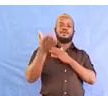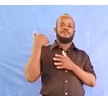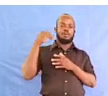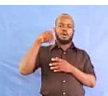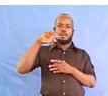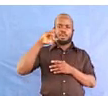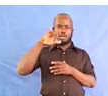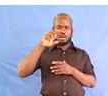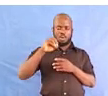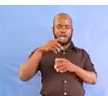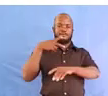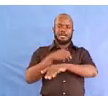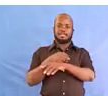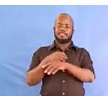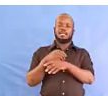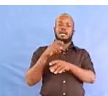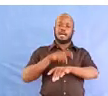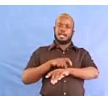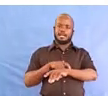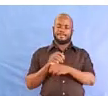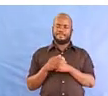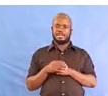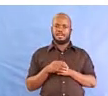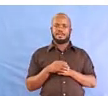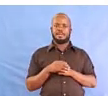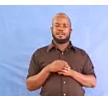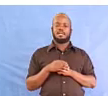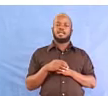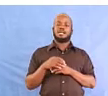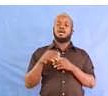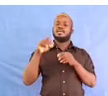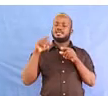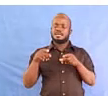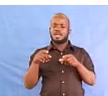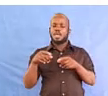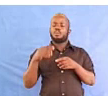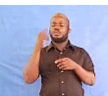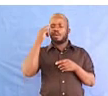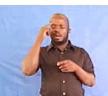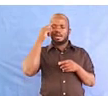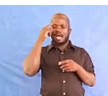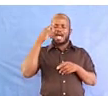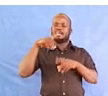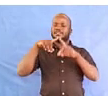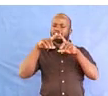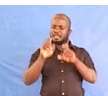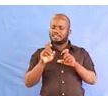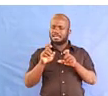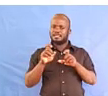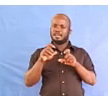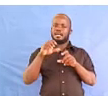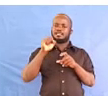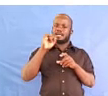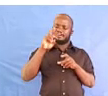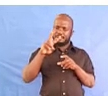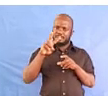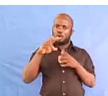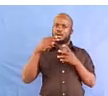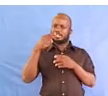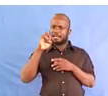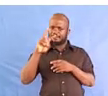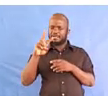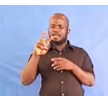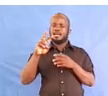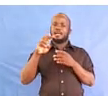form prior to the polio vaccine era. The frozen vaccine lots of that time period were thawed and tested for the presence of